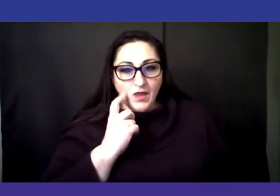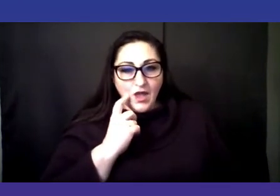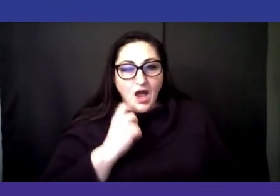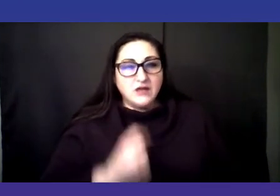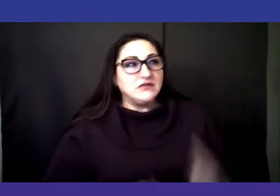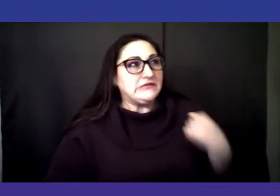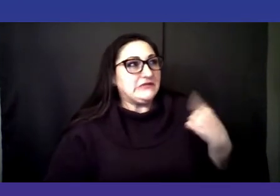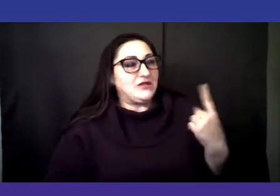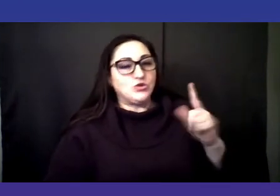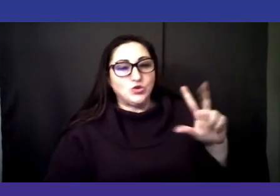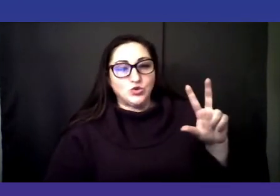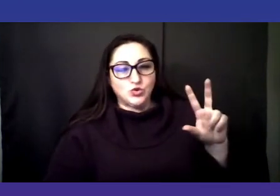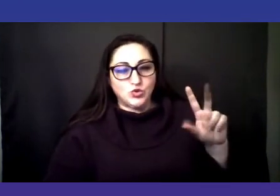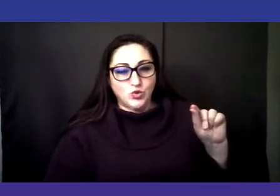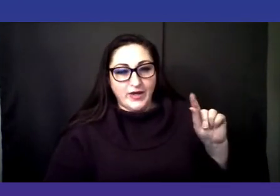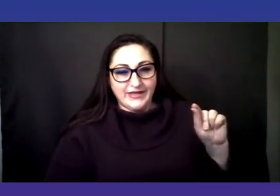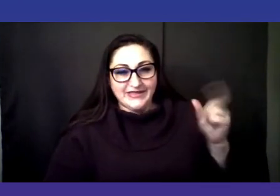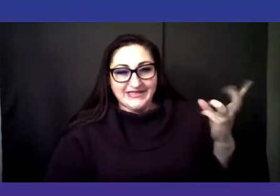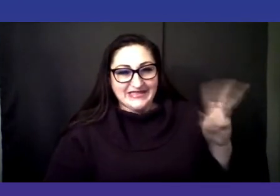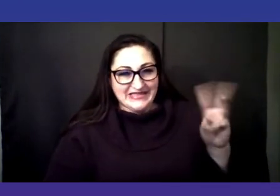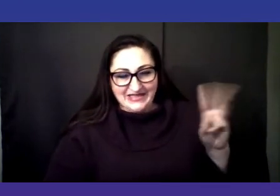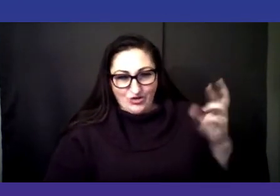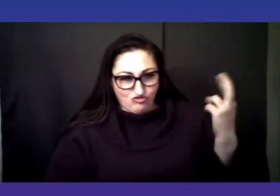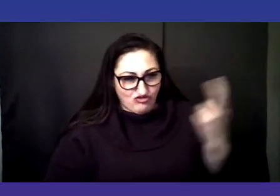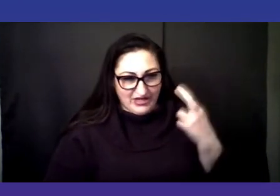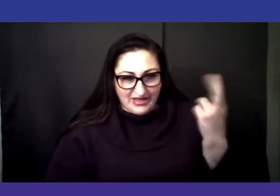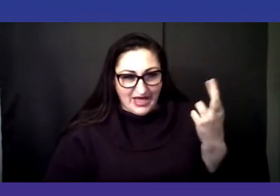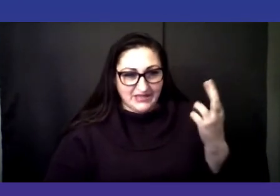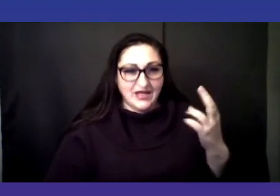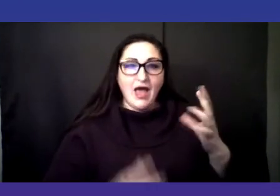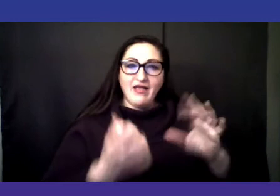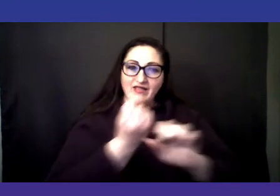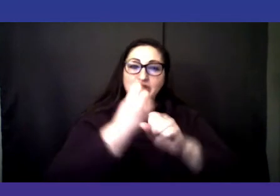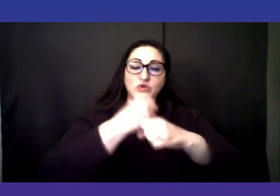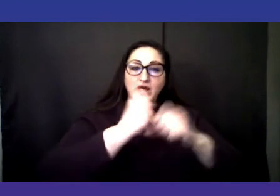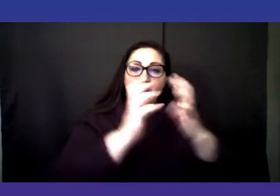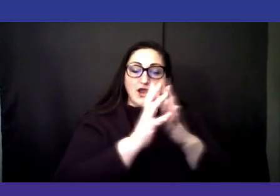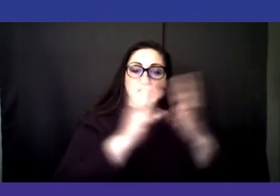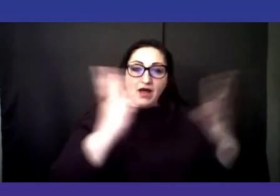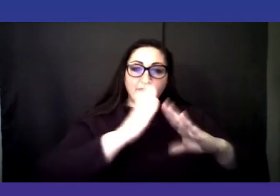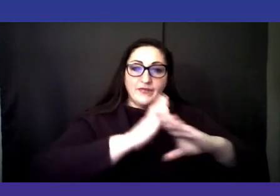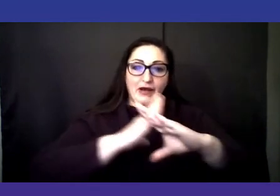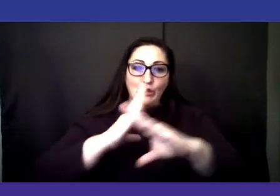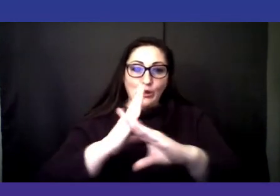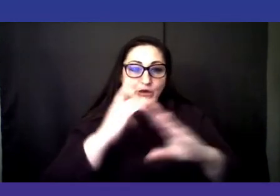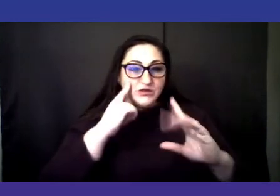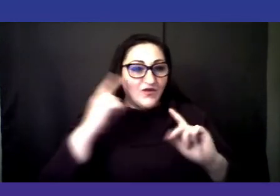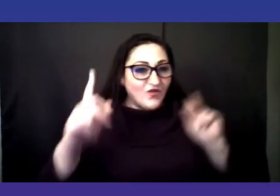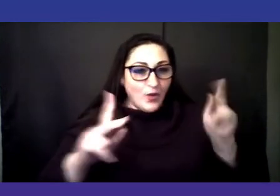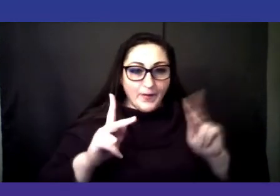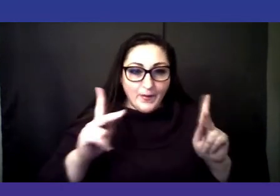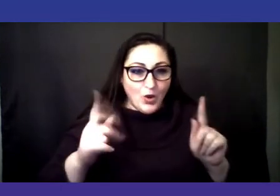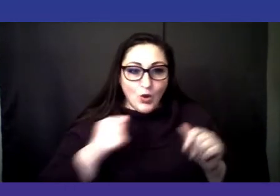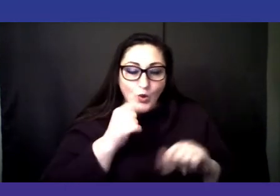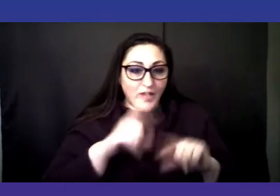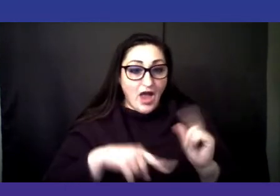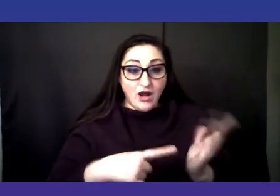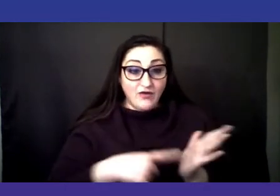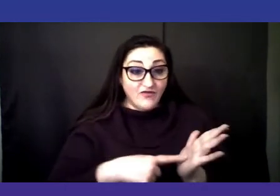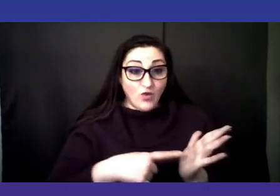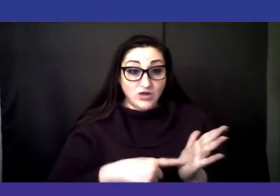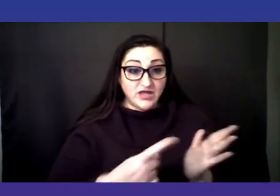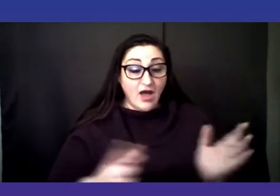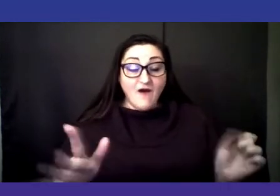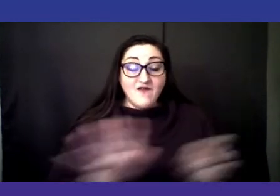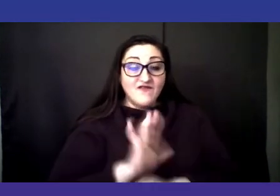2016, because we realized it's created a lot of barriers for people who can't honestly just afford taking a full day off of work